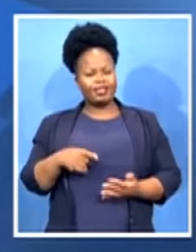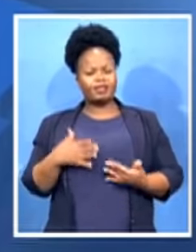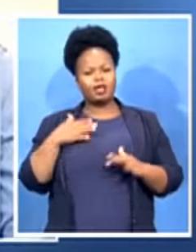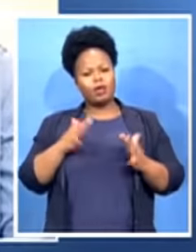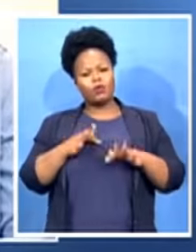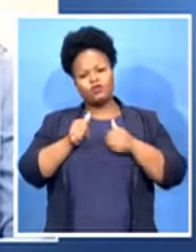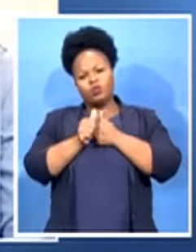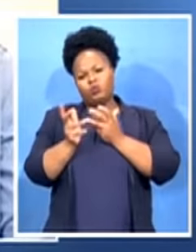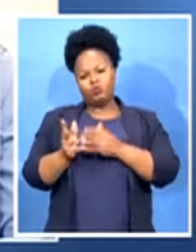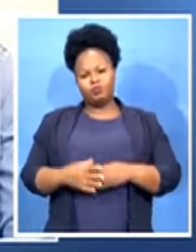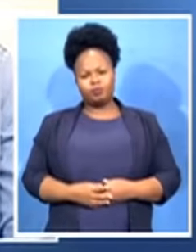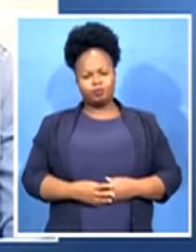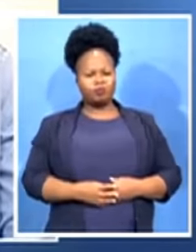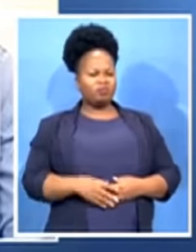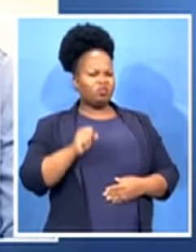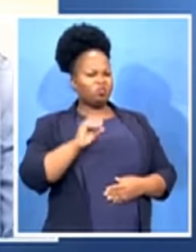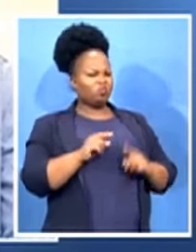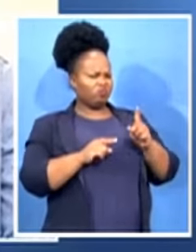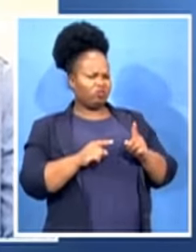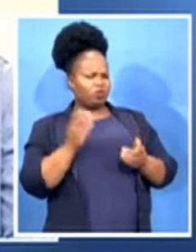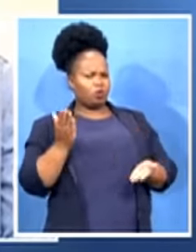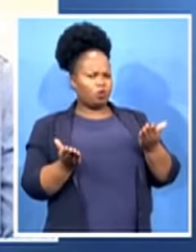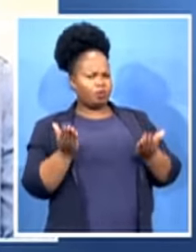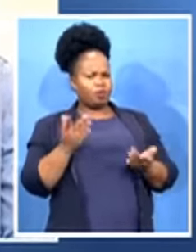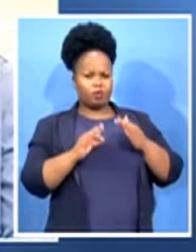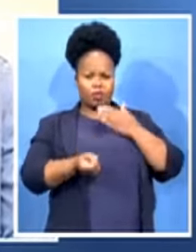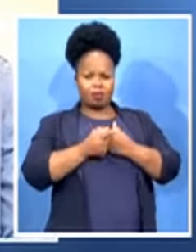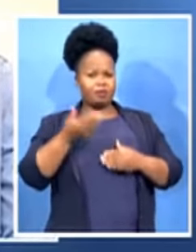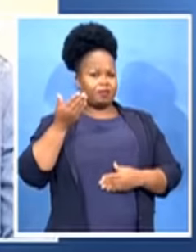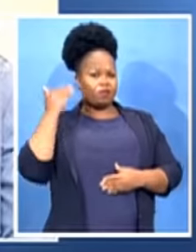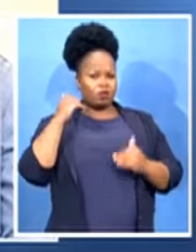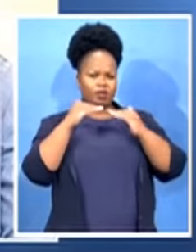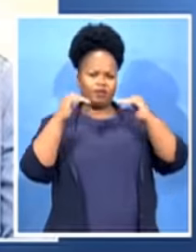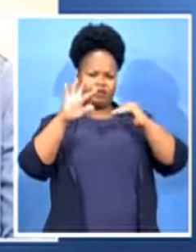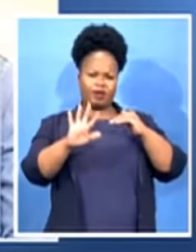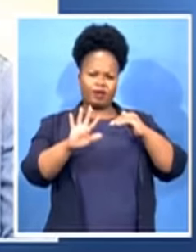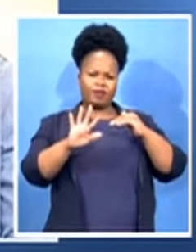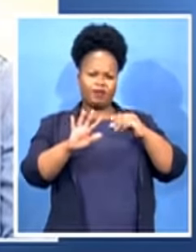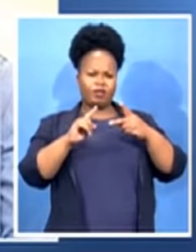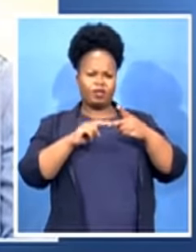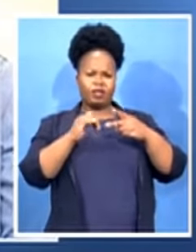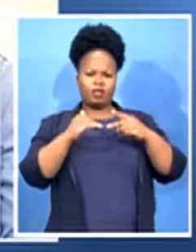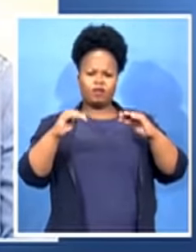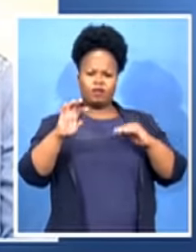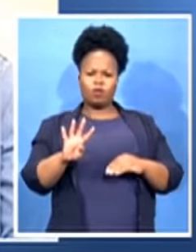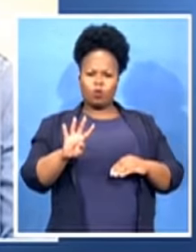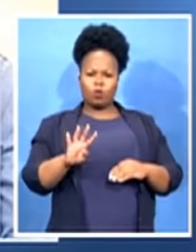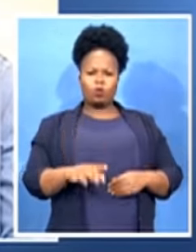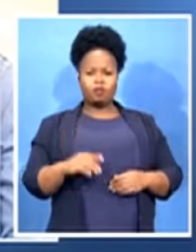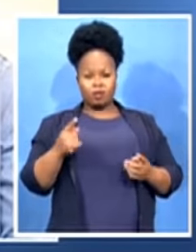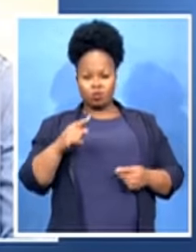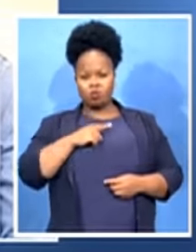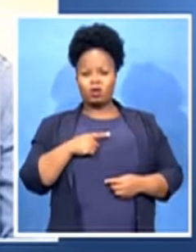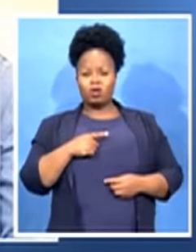you compare this to what was happening back with level 5 as well as level 4, where there was the actual retest, are you able